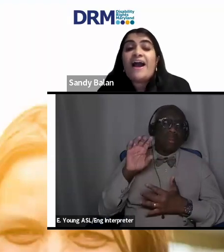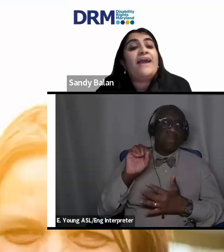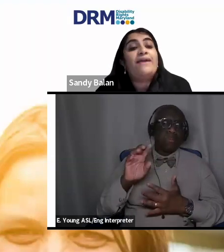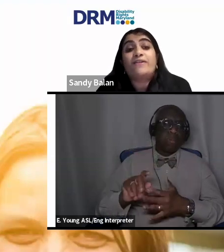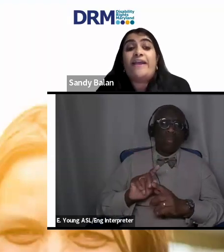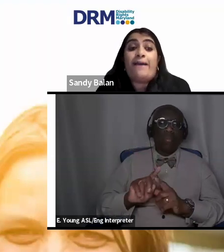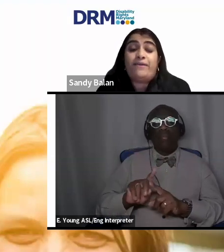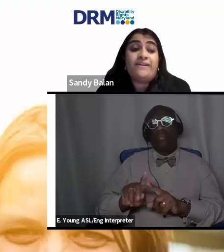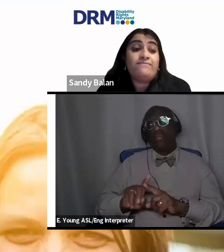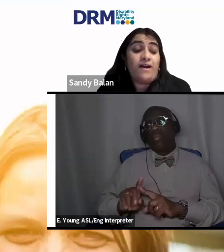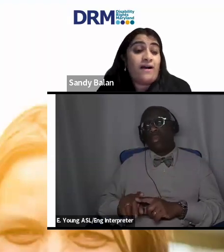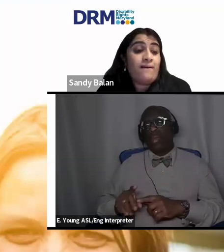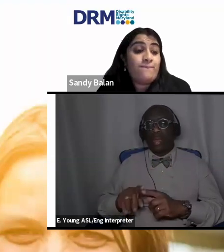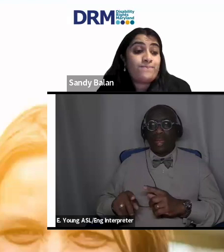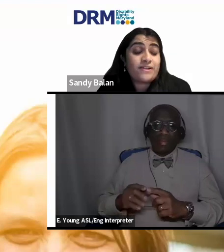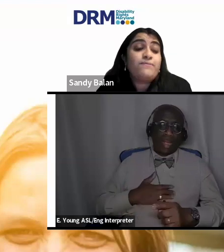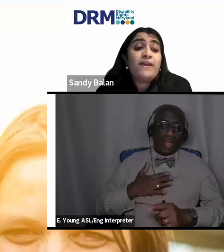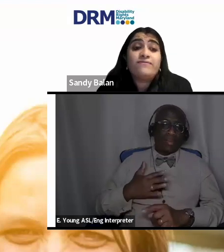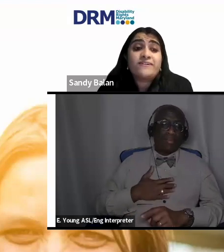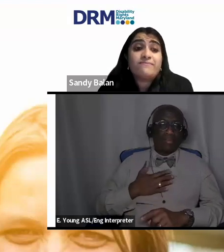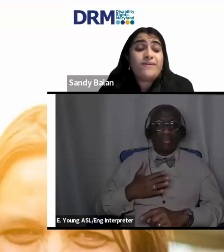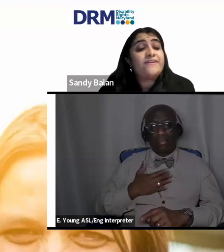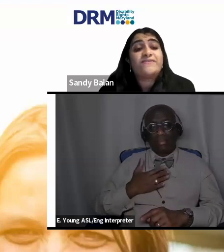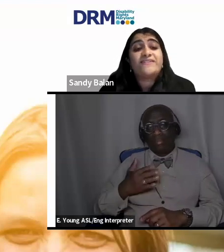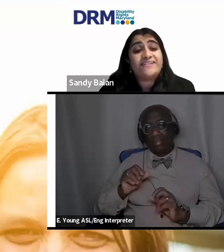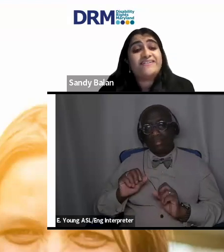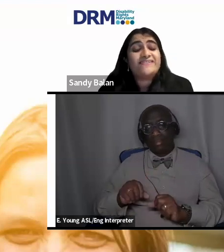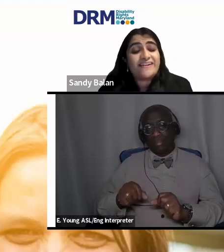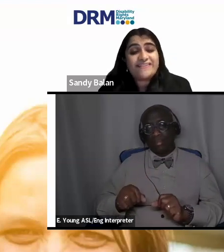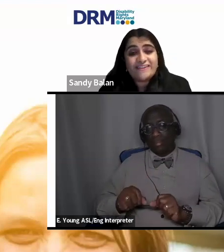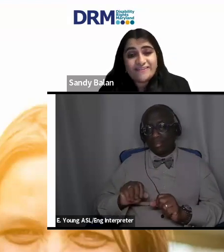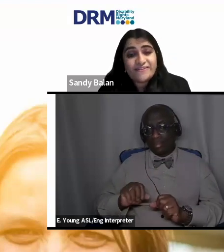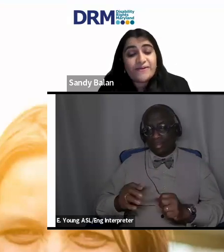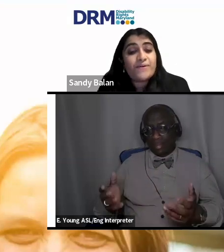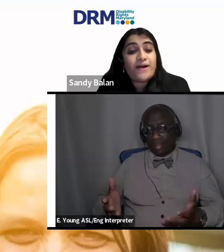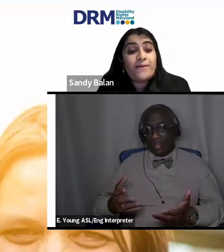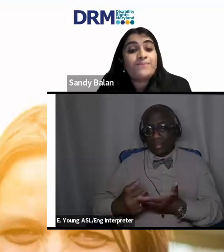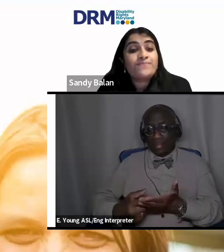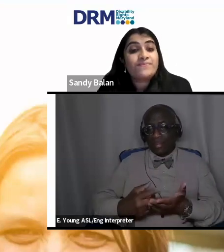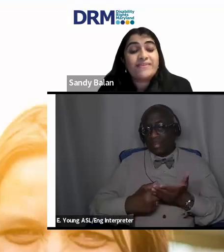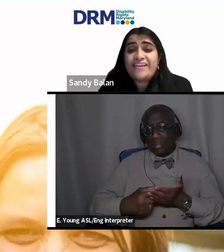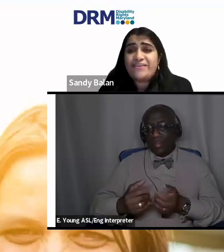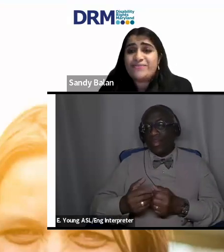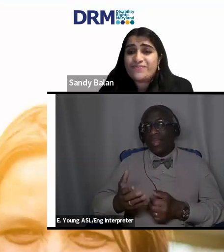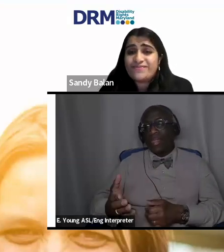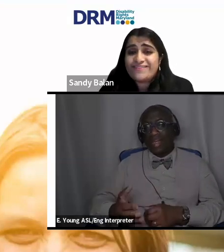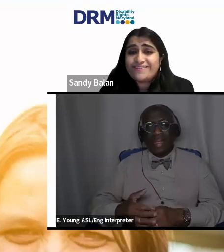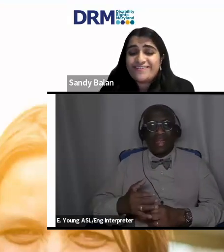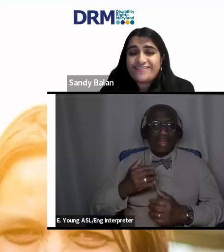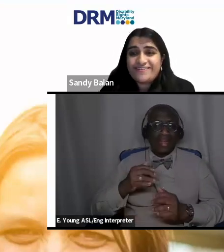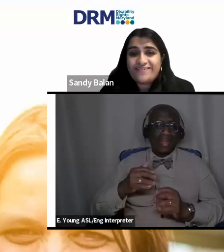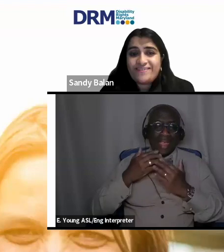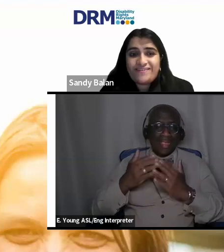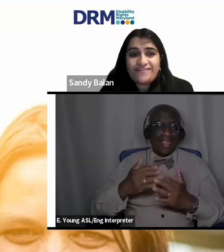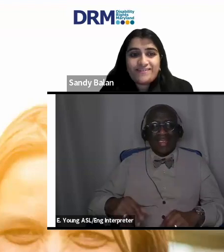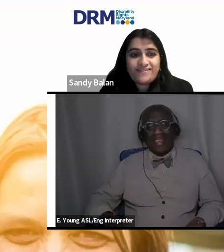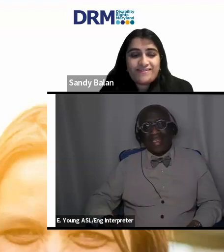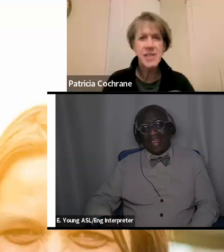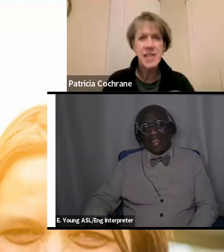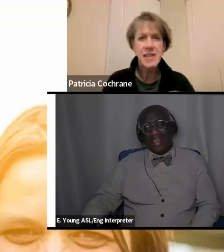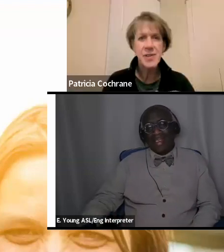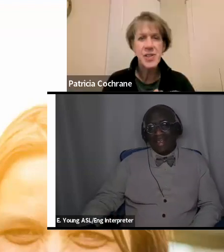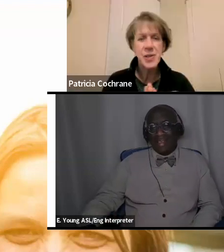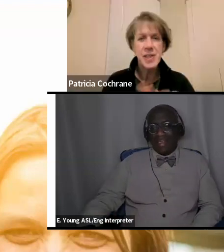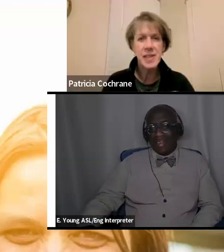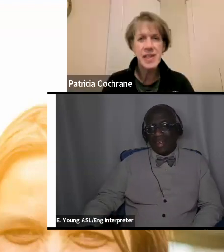but I am really happy and to be able to be here tonight to discuss it. So thank you. Thank